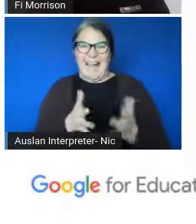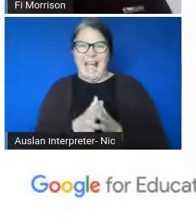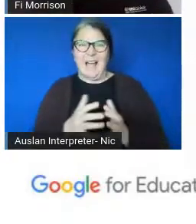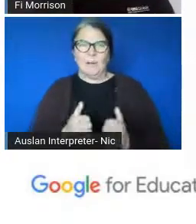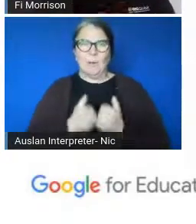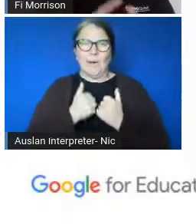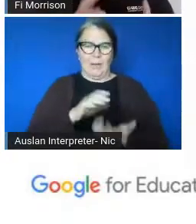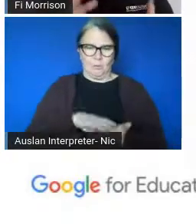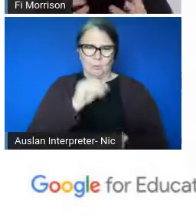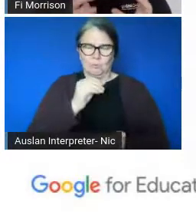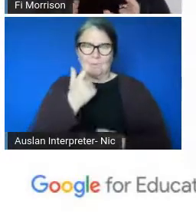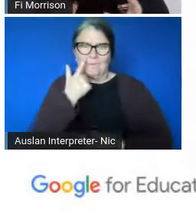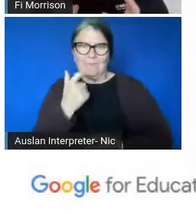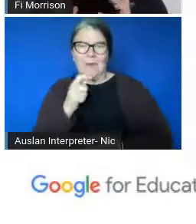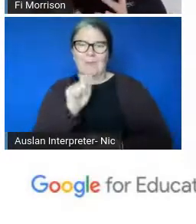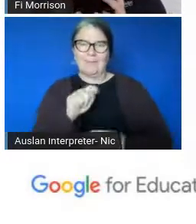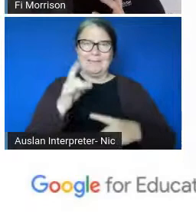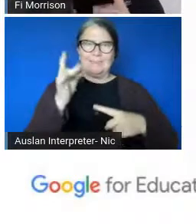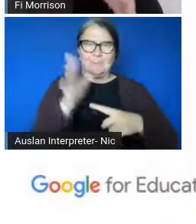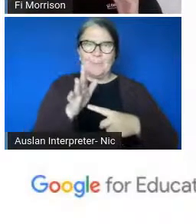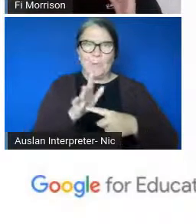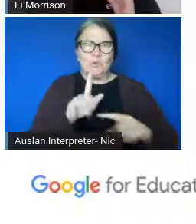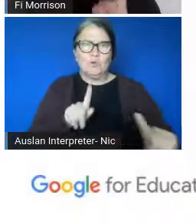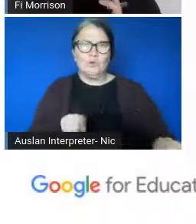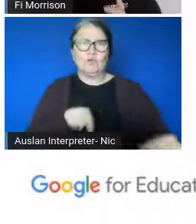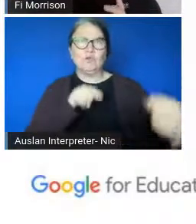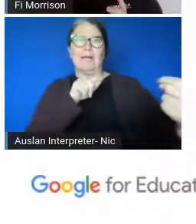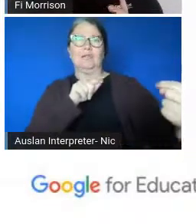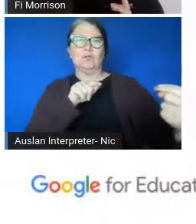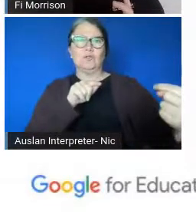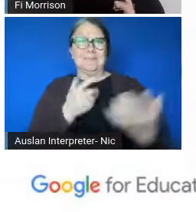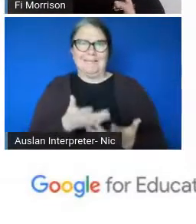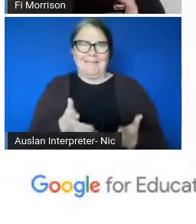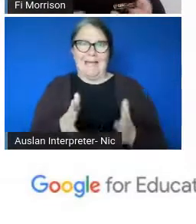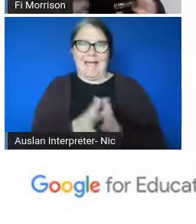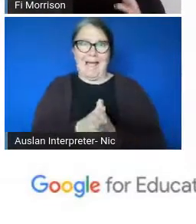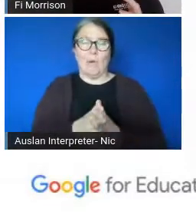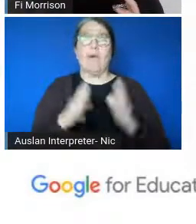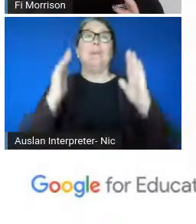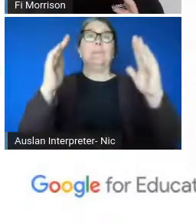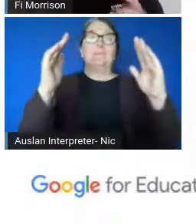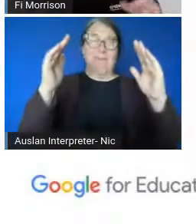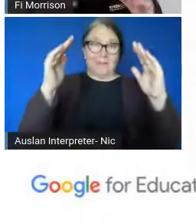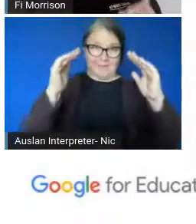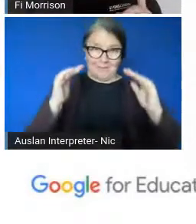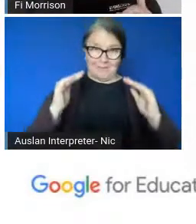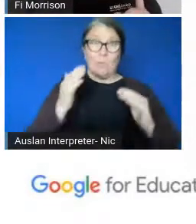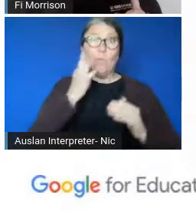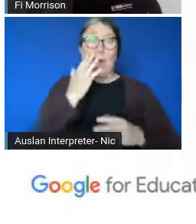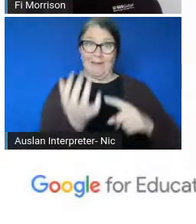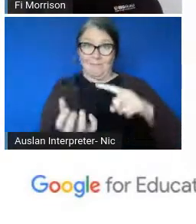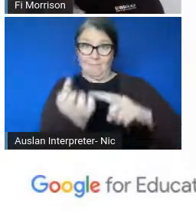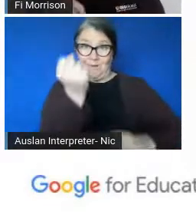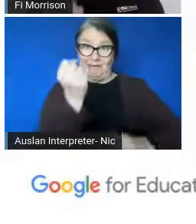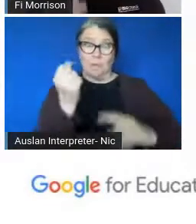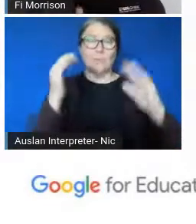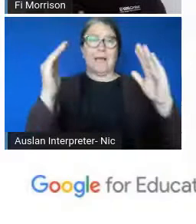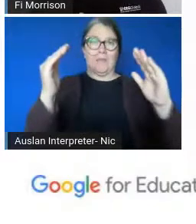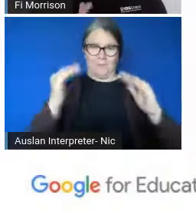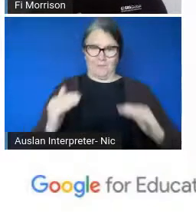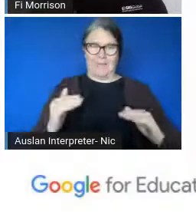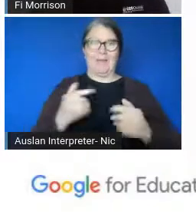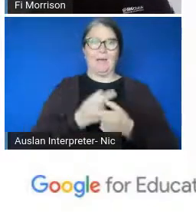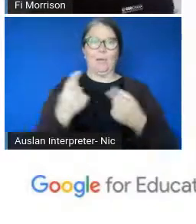with. And then once we found this, we kind of moved to STEMpathy, which is empathy with the STEM. And I really think that you